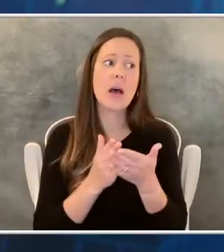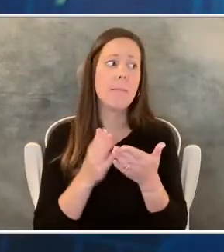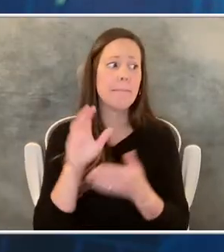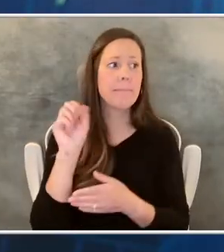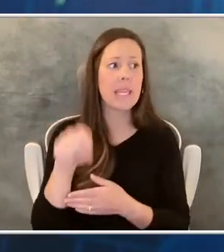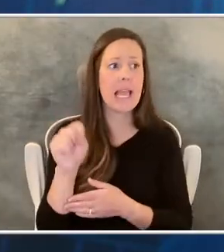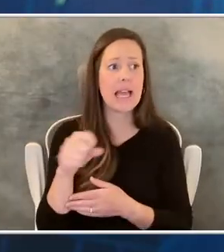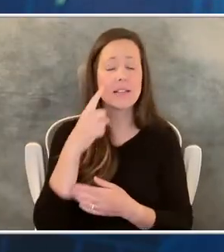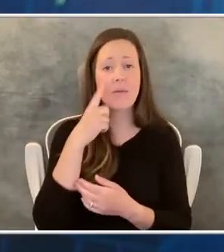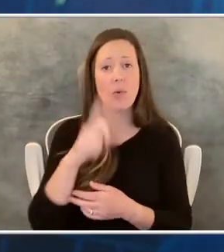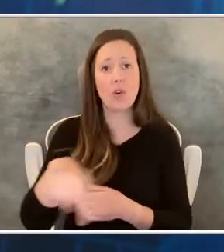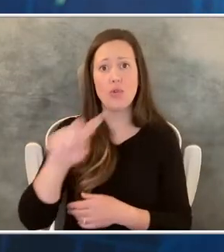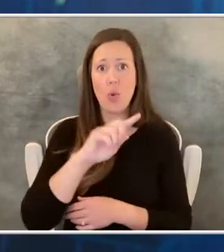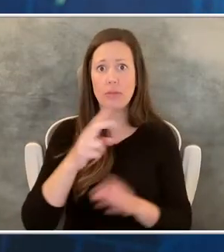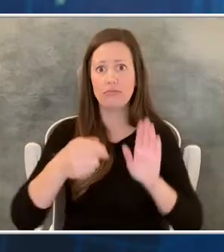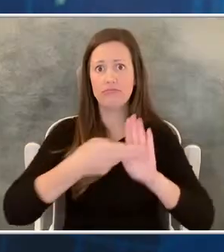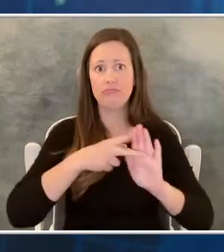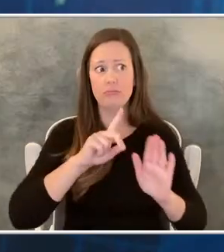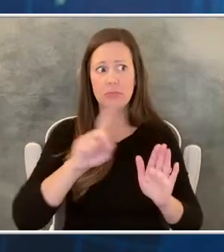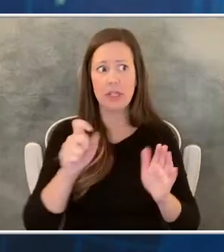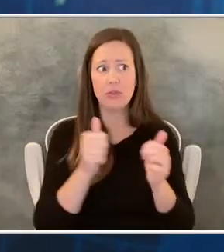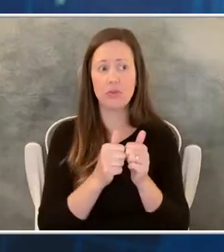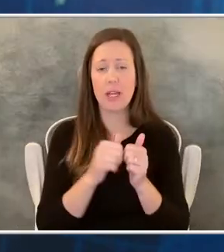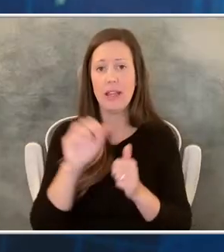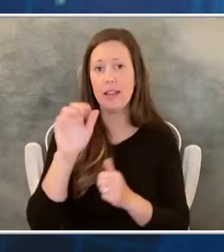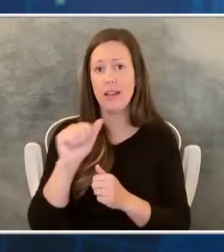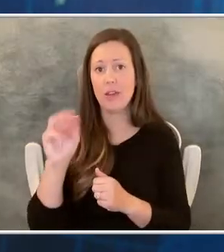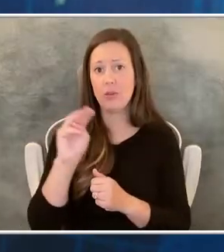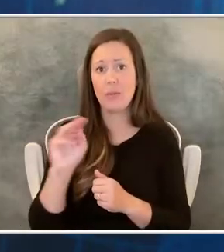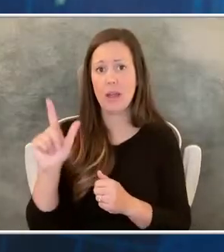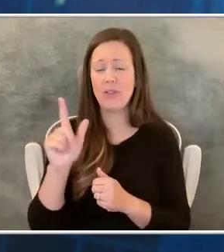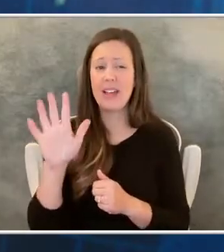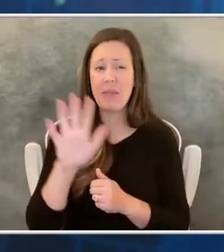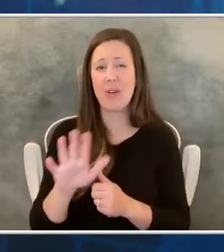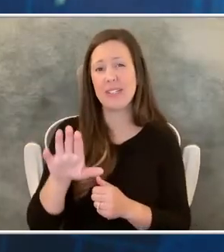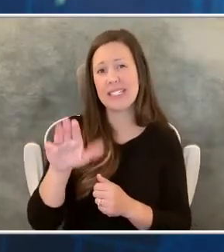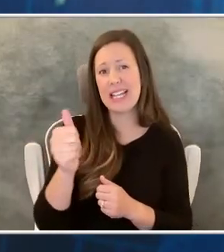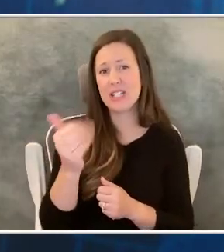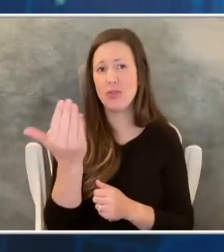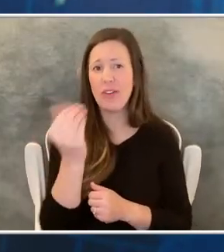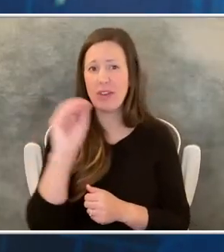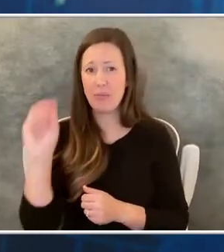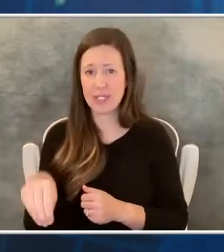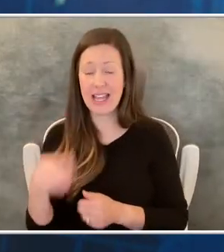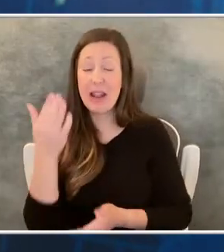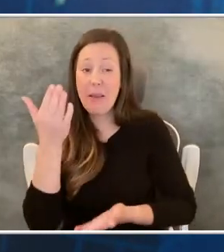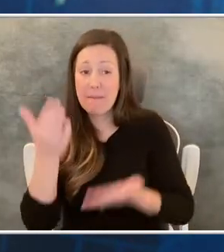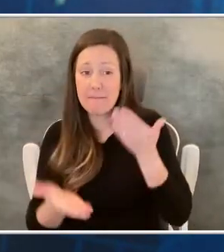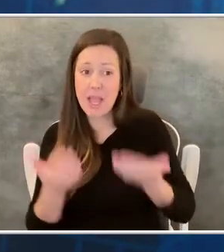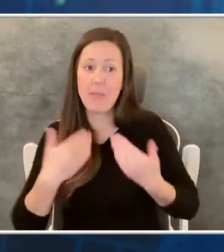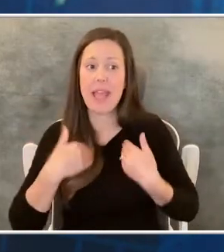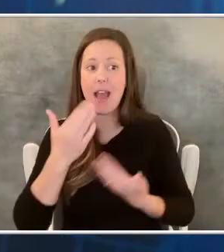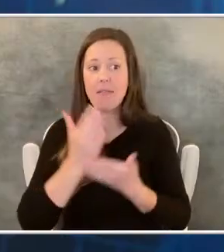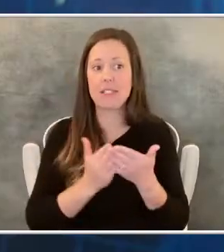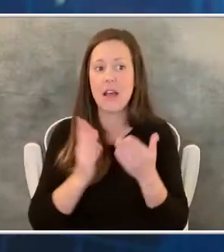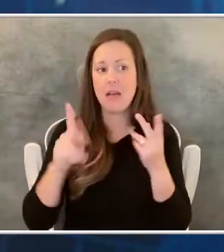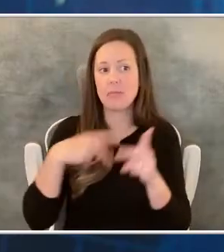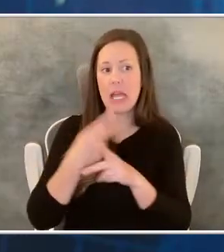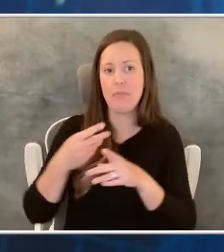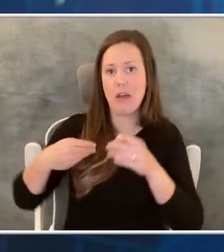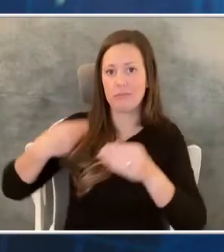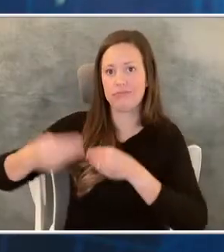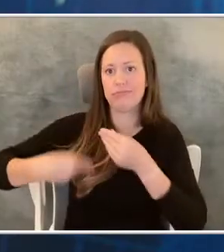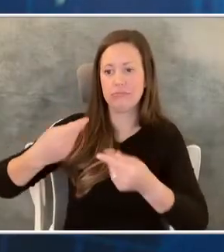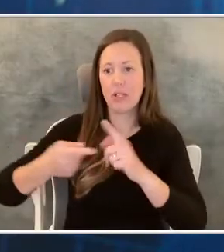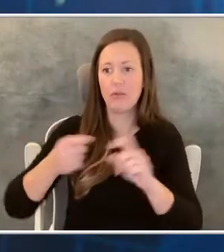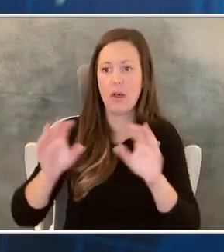diagnosed with acute myeloid leukemia, approximately 10 to 15% may have some hereditary mutations